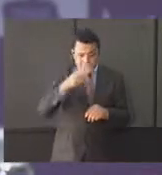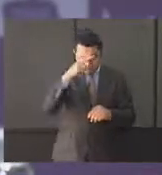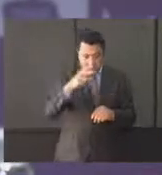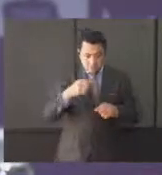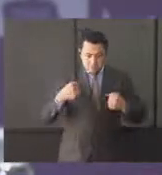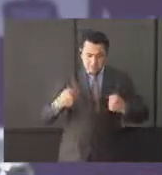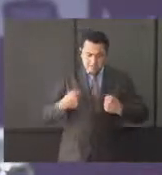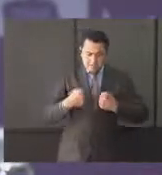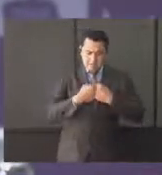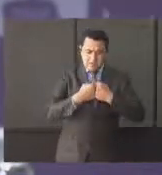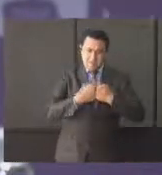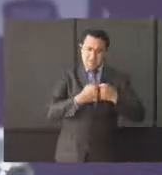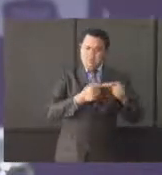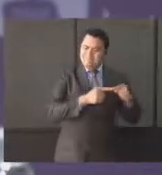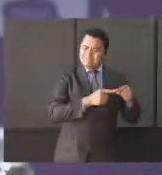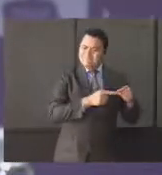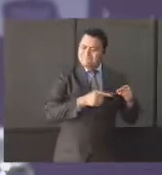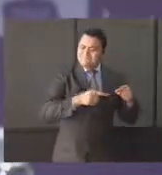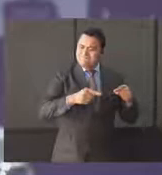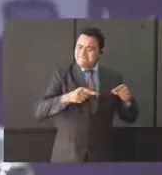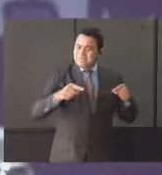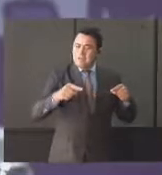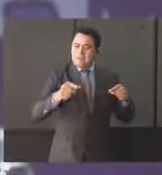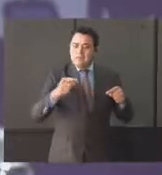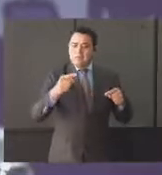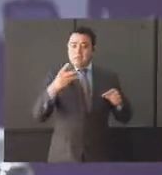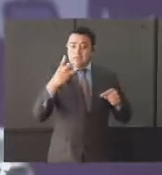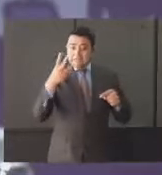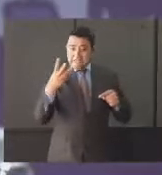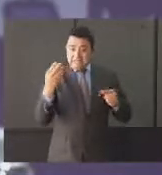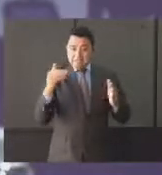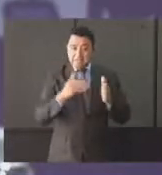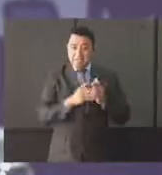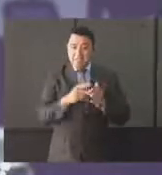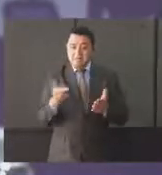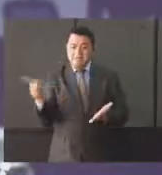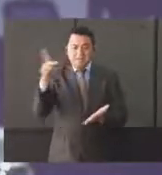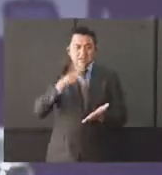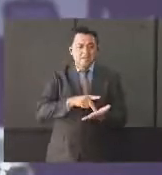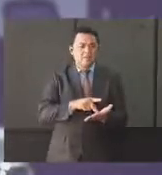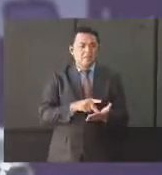than 3,000 kilometers, with the United States.